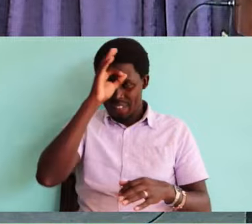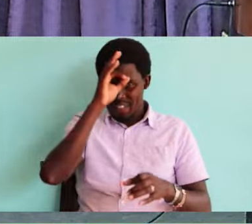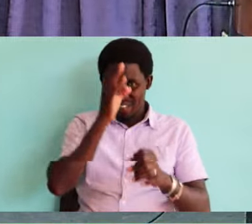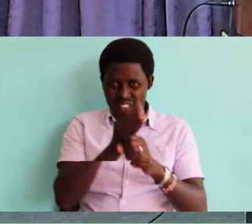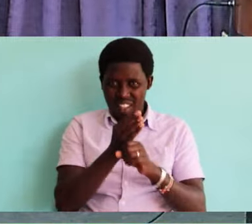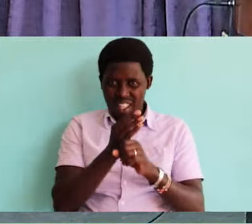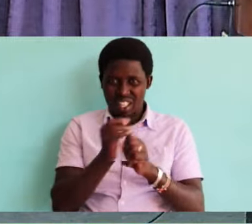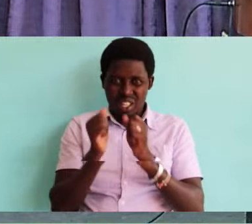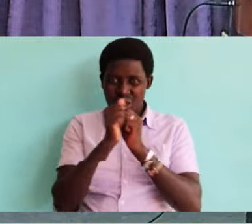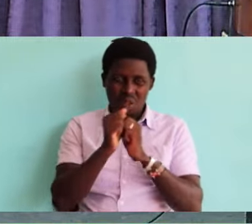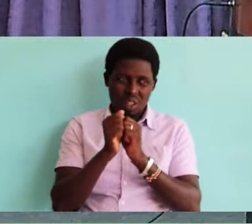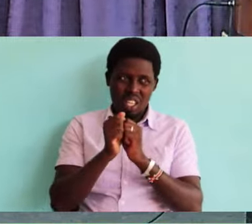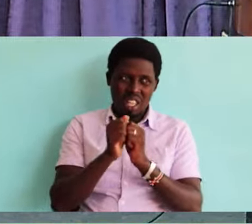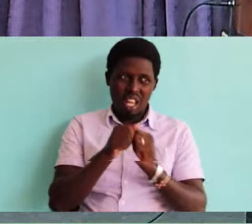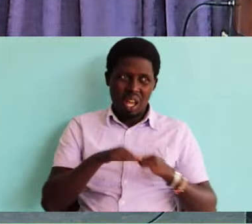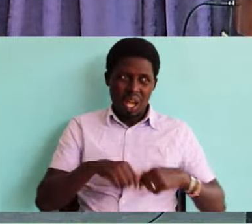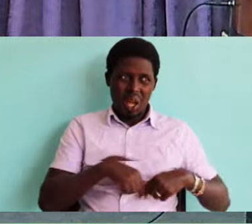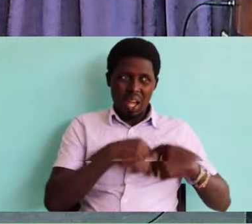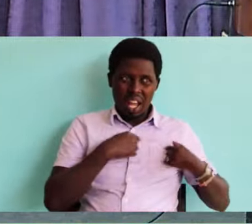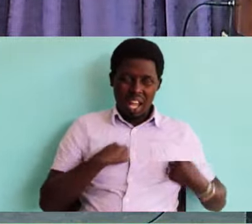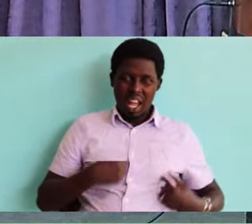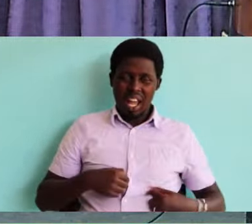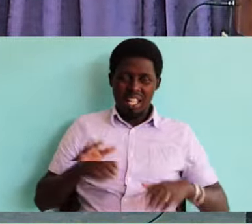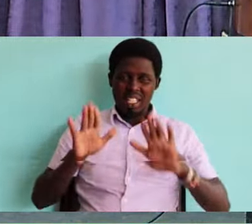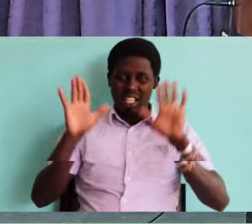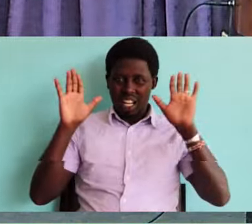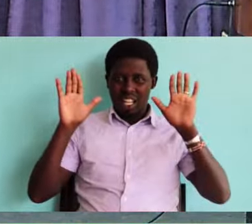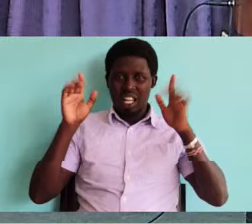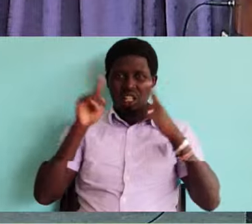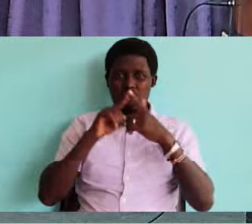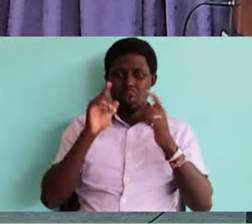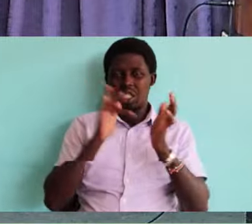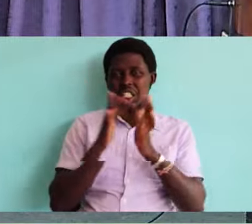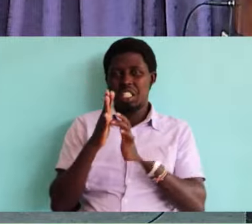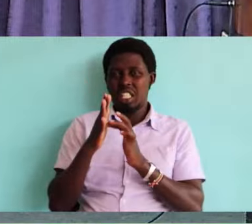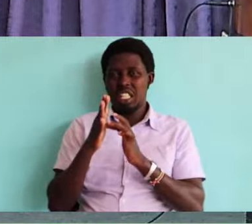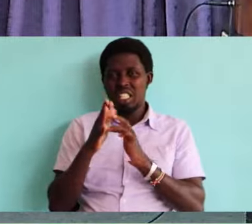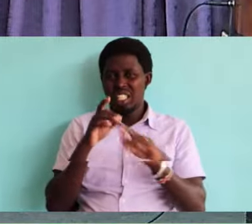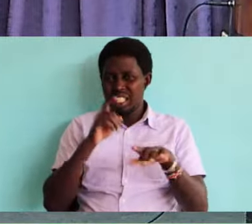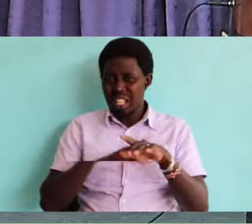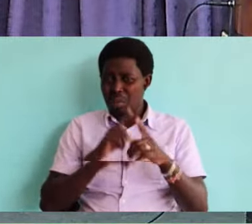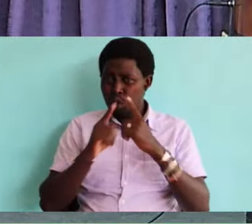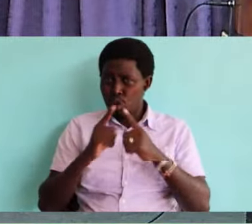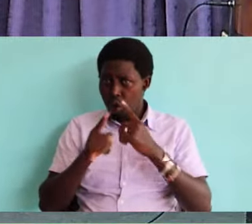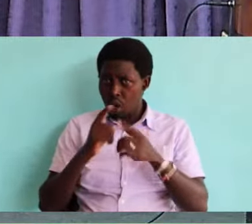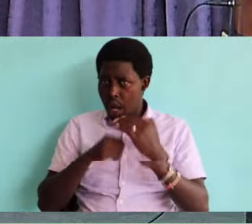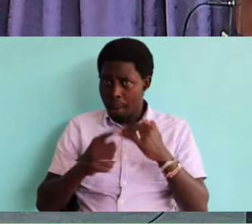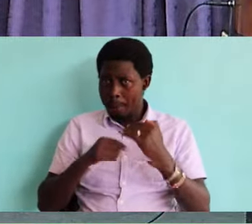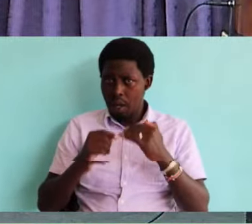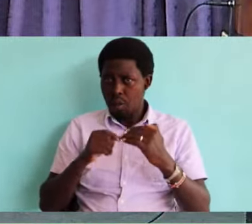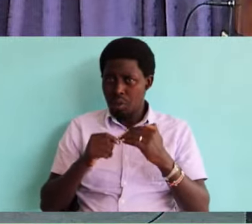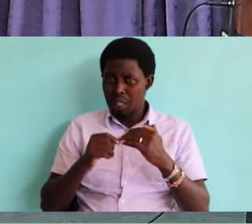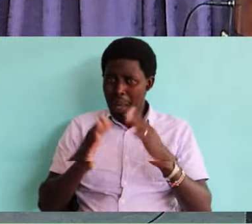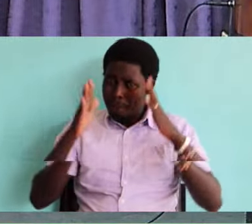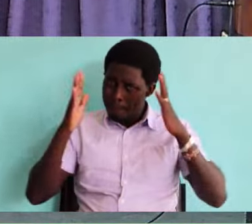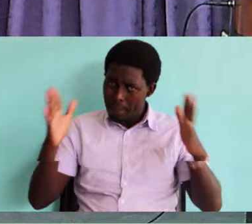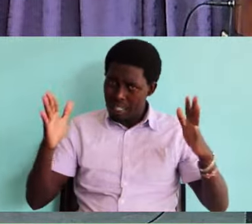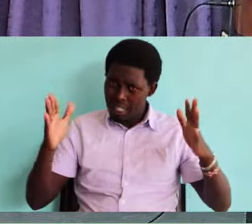hearts surrendered to him in Christ Jesus. When we talk of generosity and being cheerful